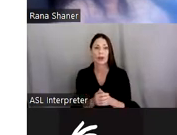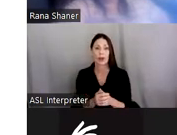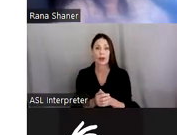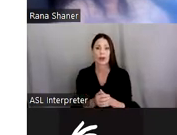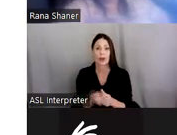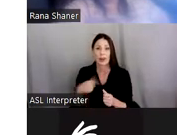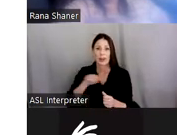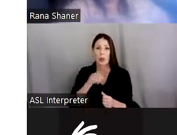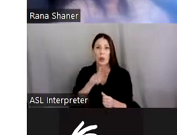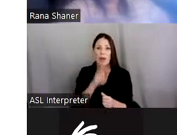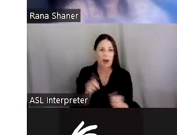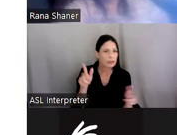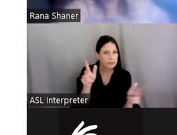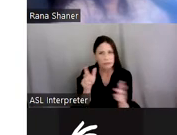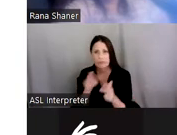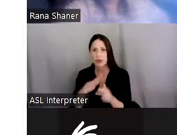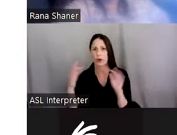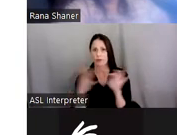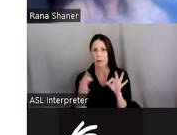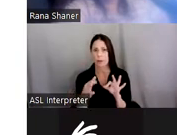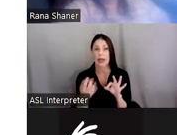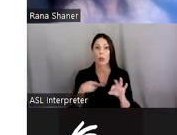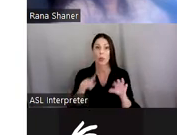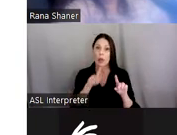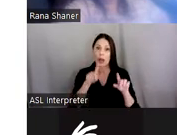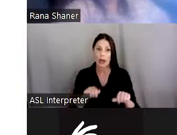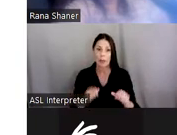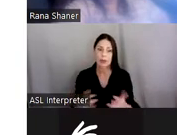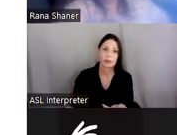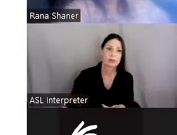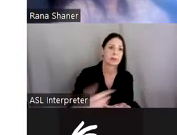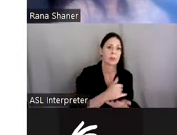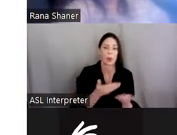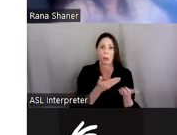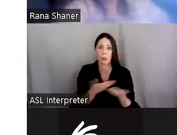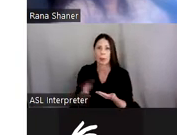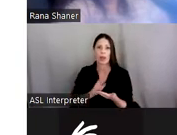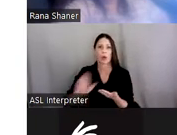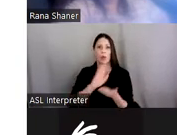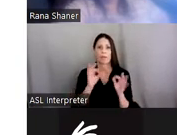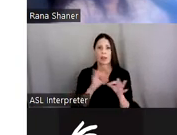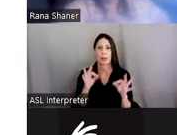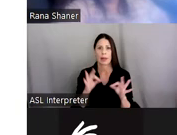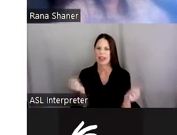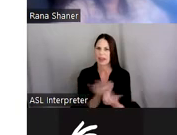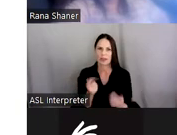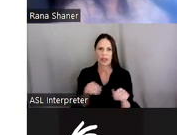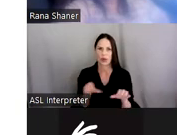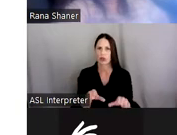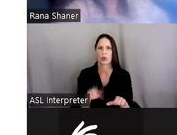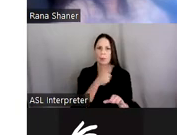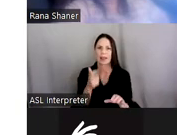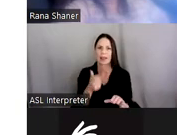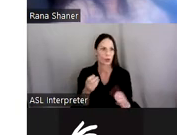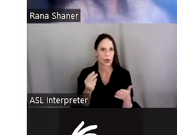your feedback and able to take your feedback into all that we're doing as we are quickly trying to meet